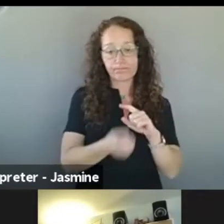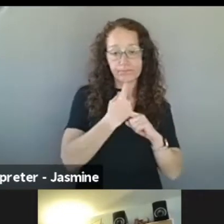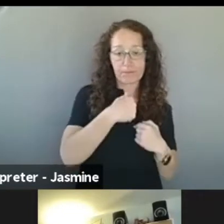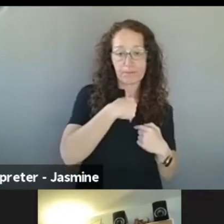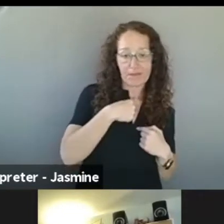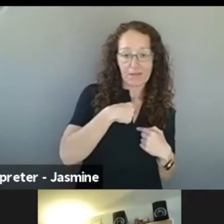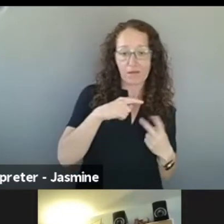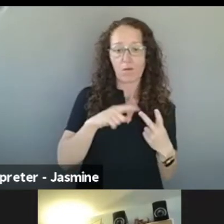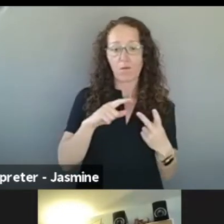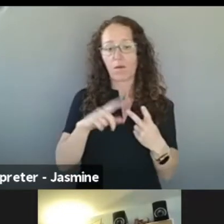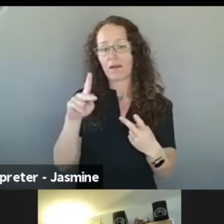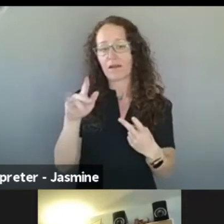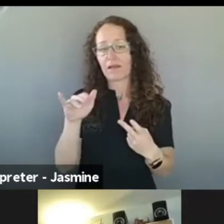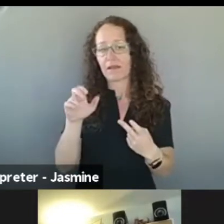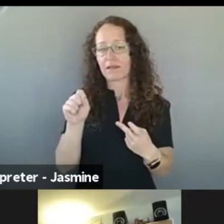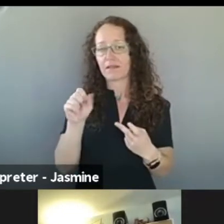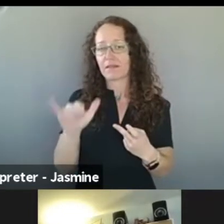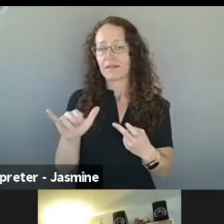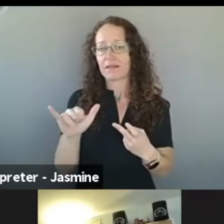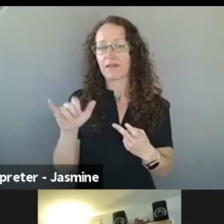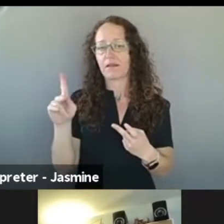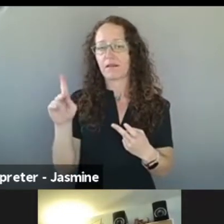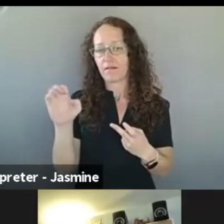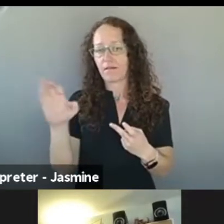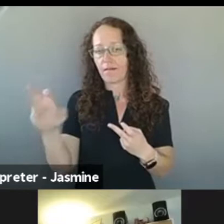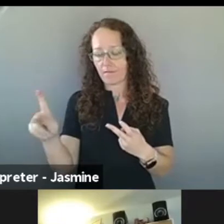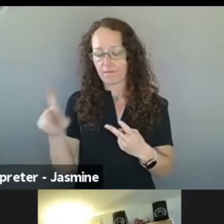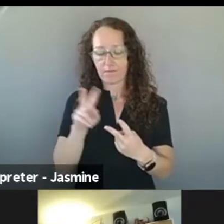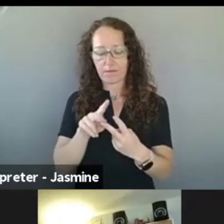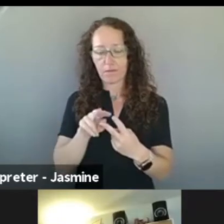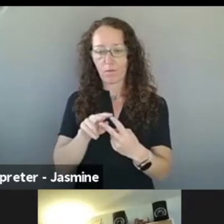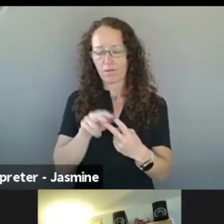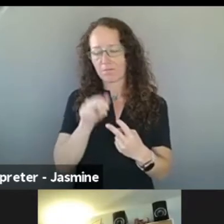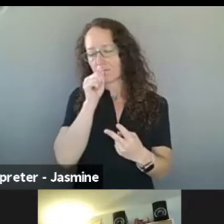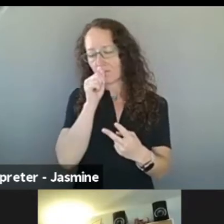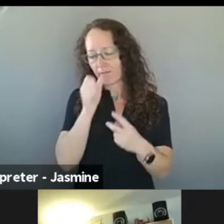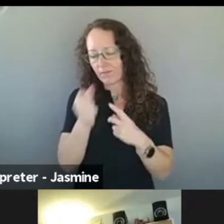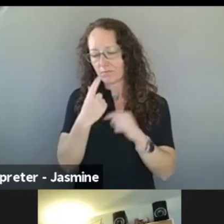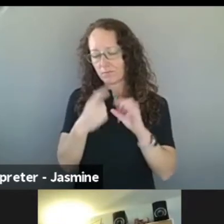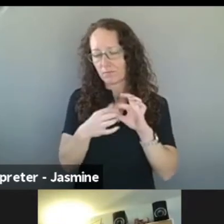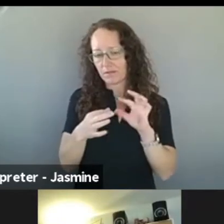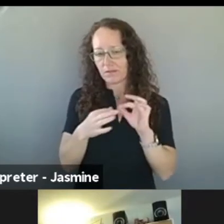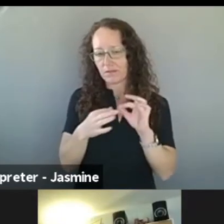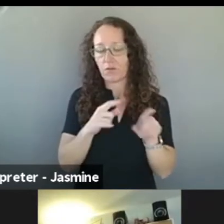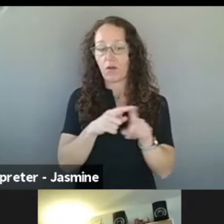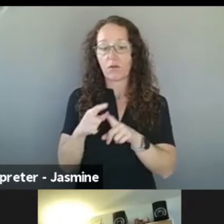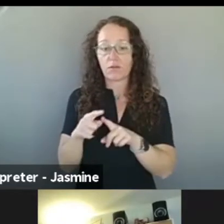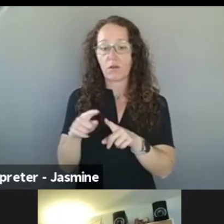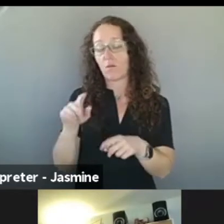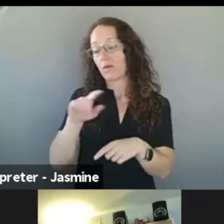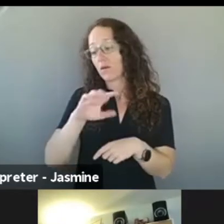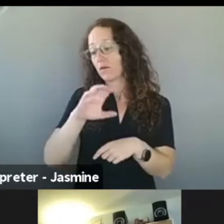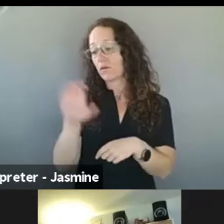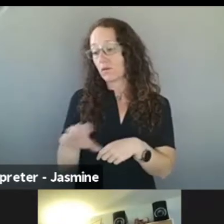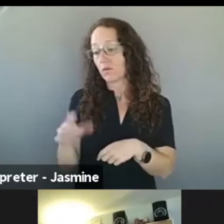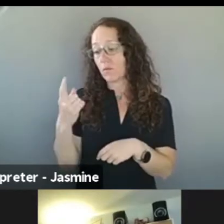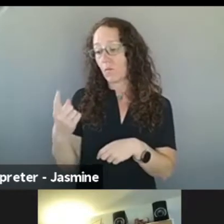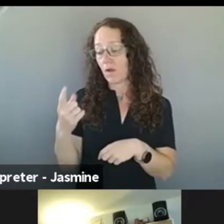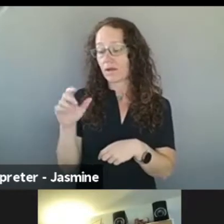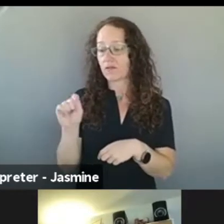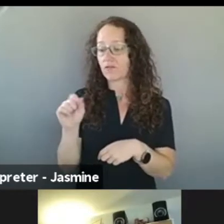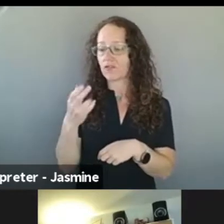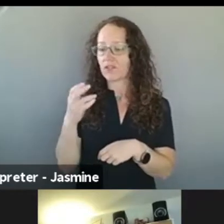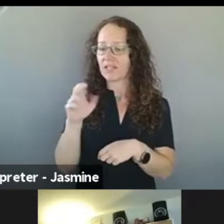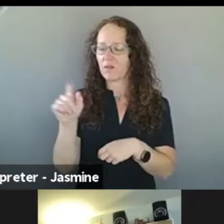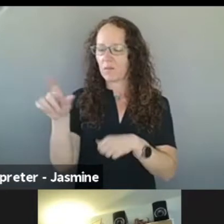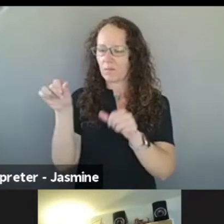Keck a private message. You can also refer to our Zoom one sheet, which will be pasted in the chat. Please keep your